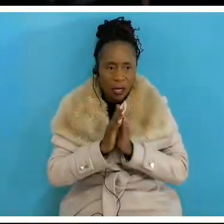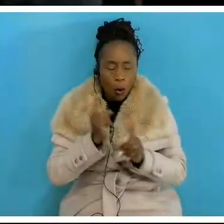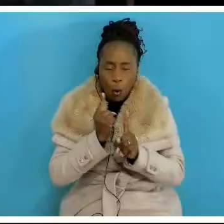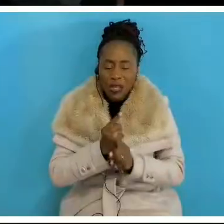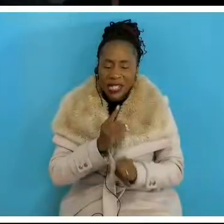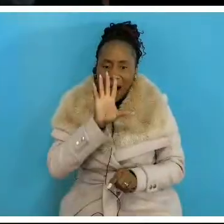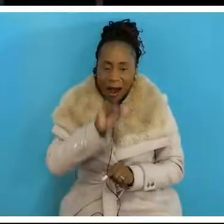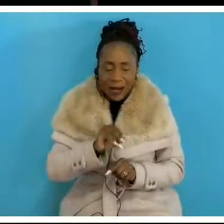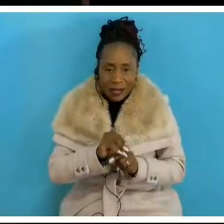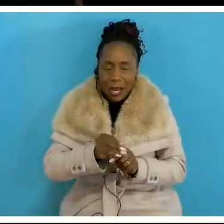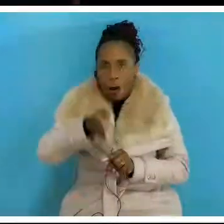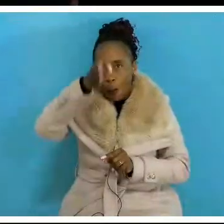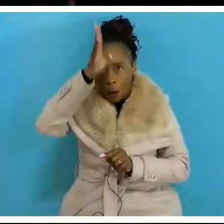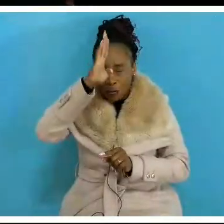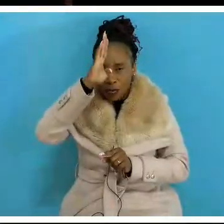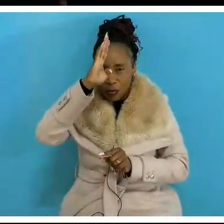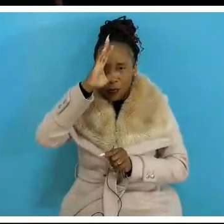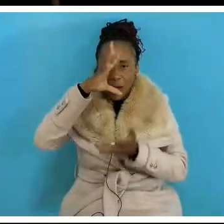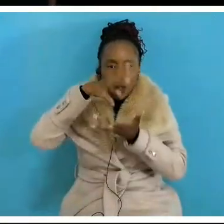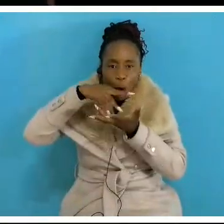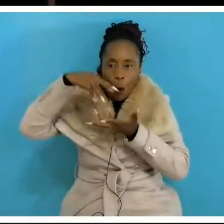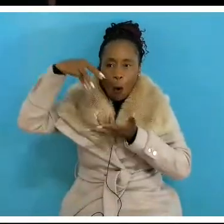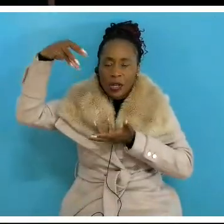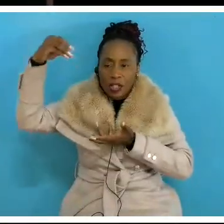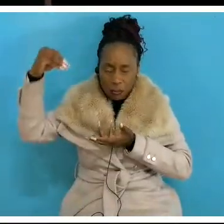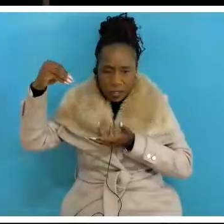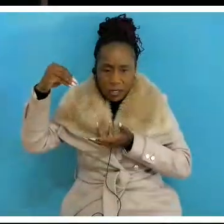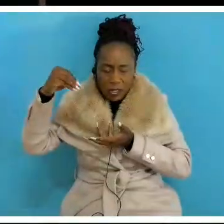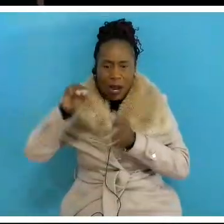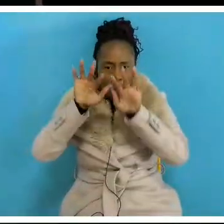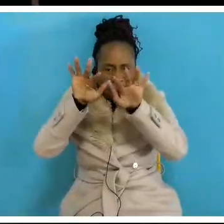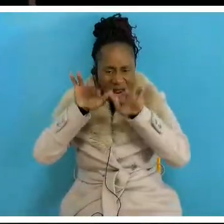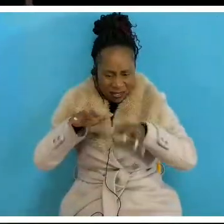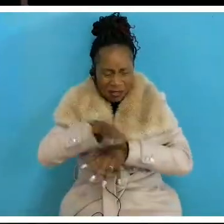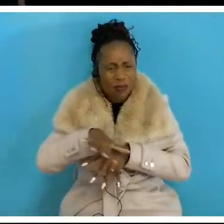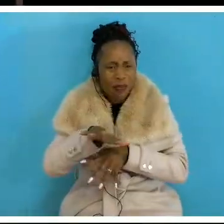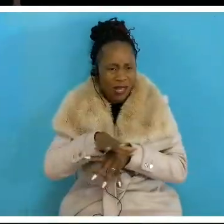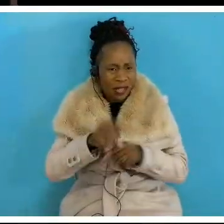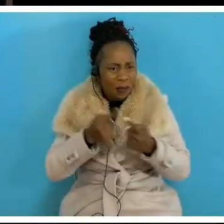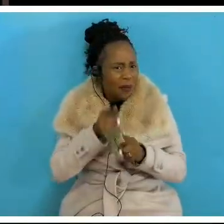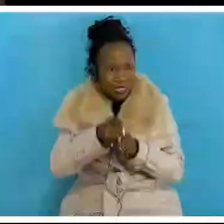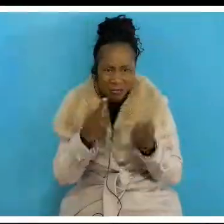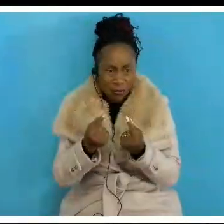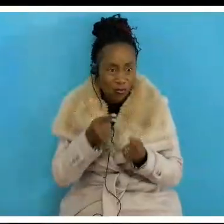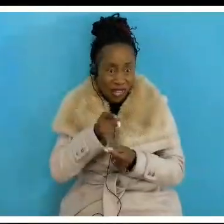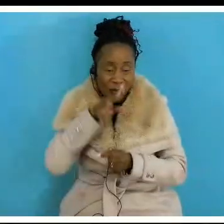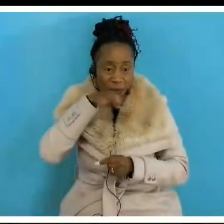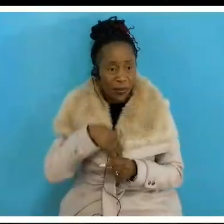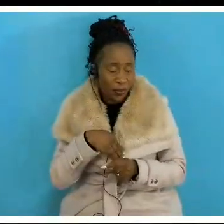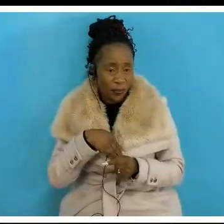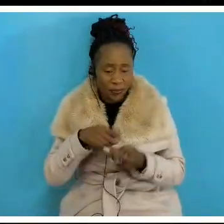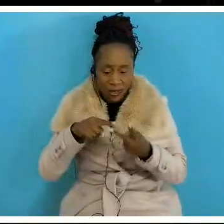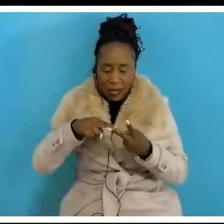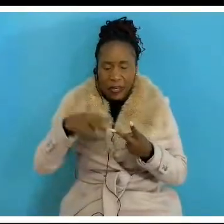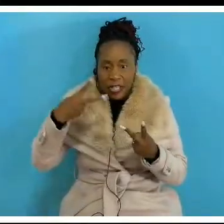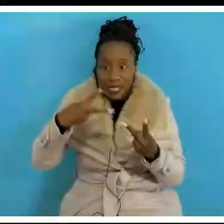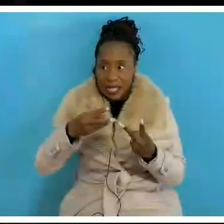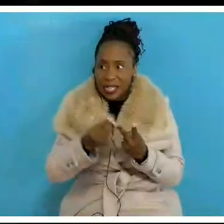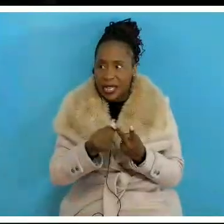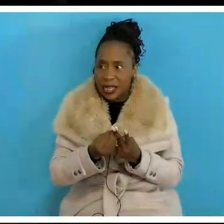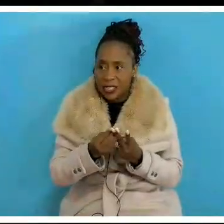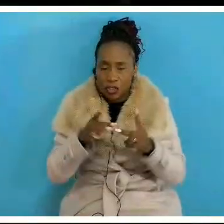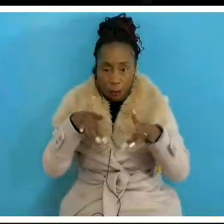Almighty, the Holy Spirit, to be in this place. We did not do that. The second thing, Chairperson, is